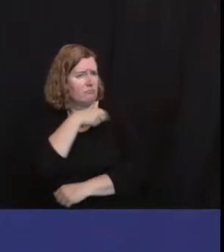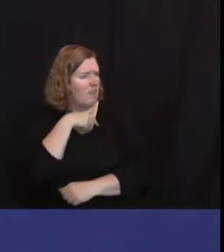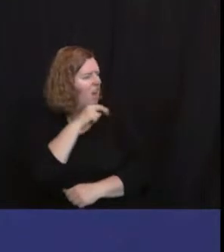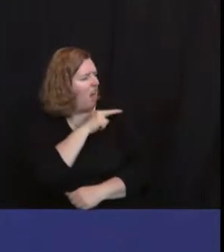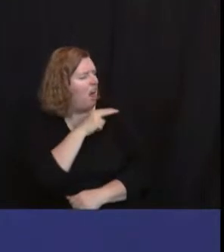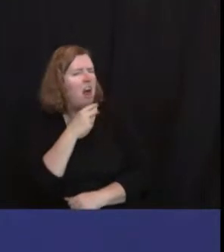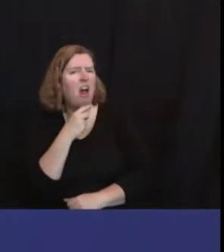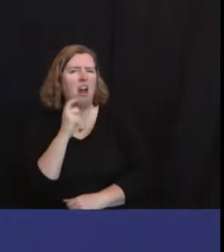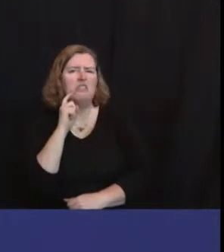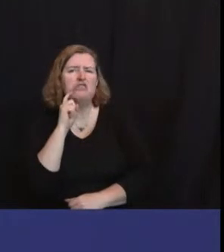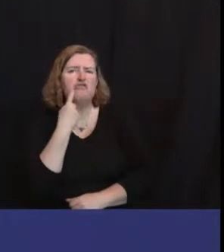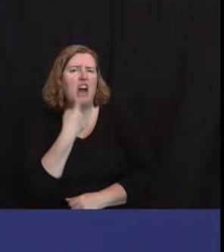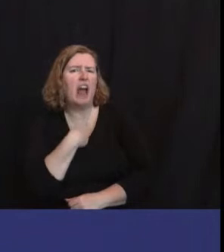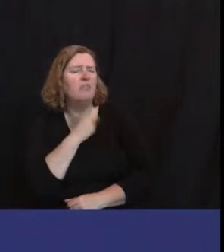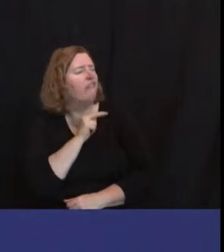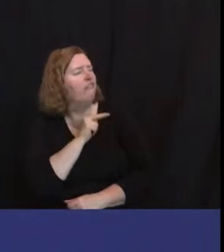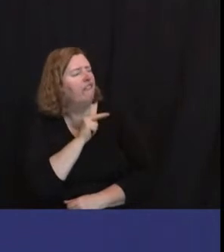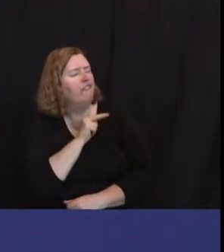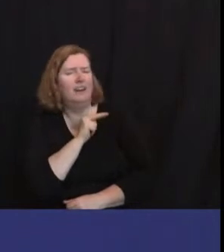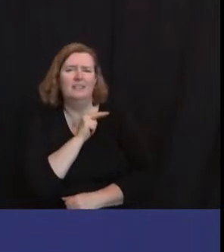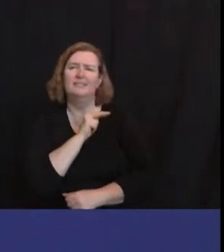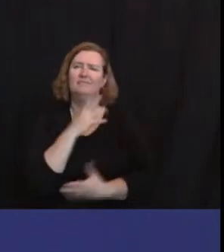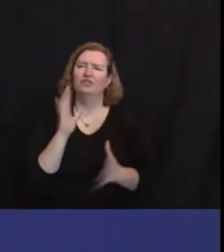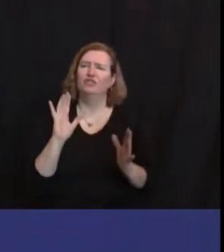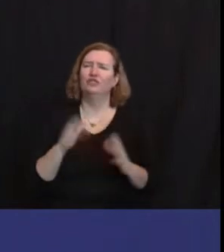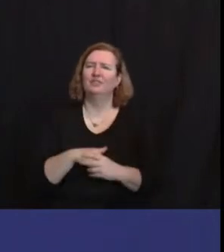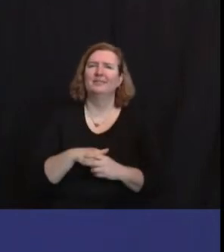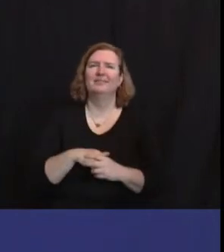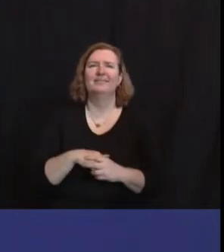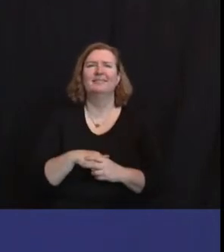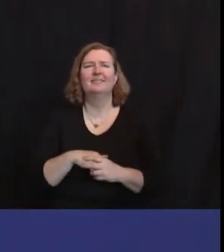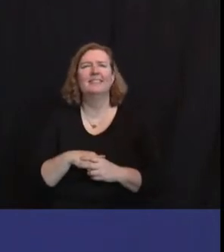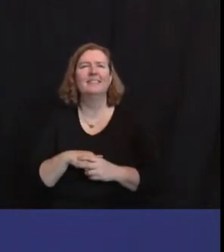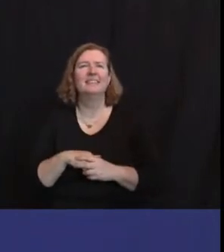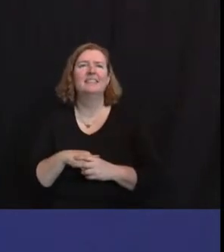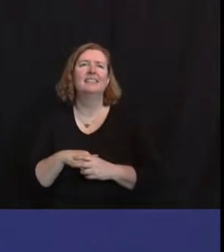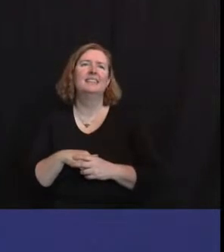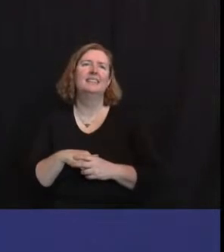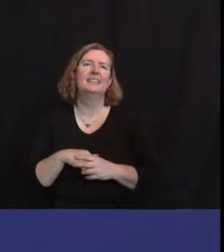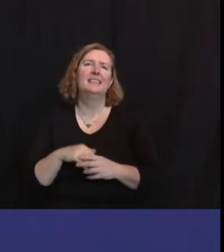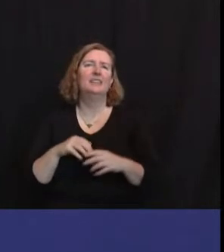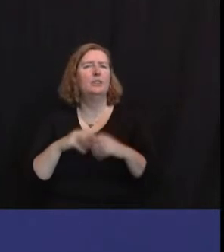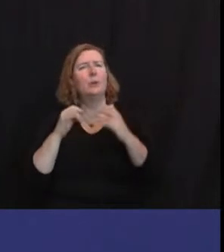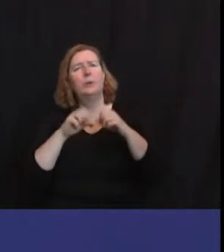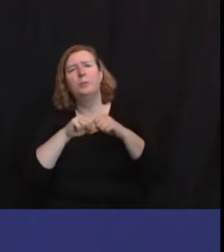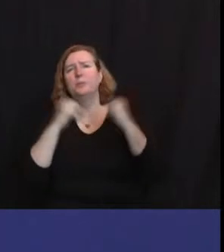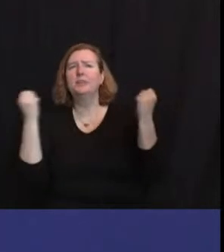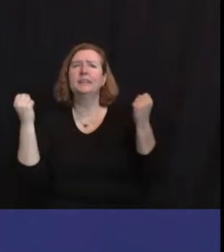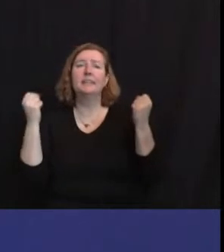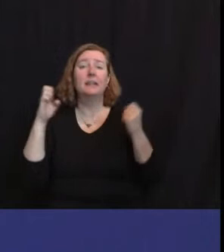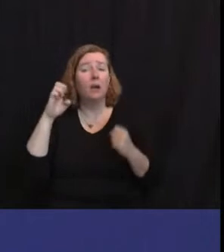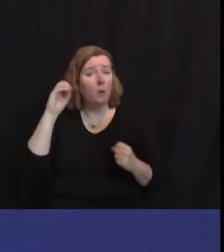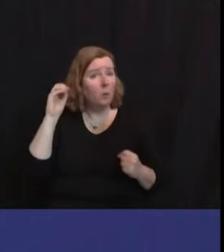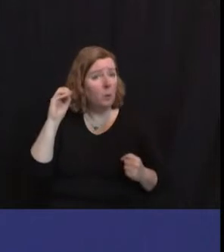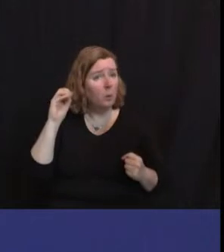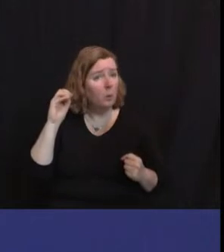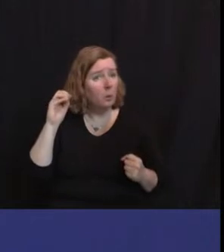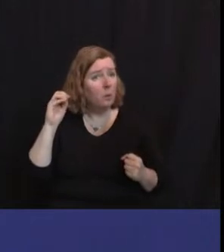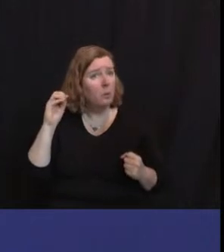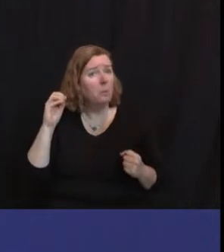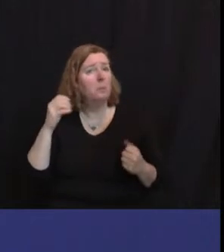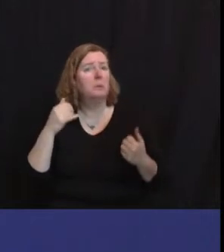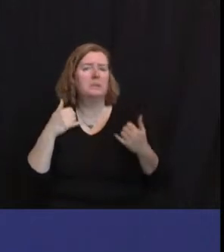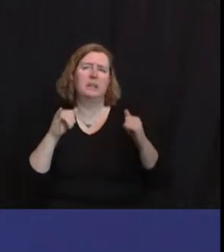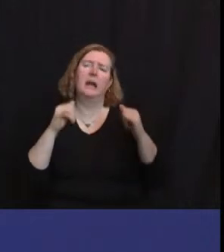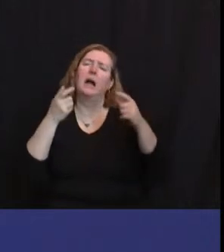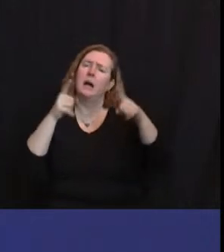The lack of compliance violations does not mean, folks, that we're not out there in one form or another, whether it's at the local or county level or